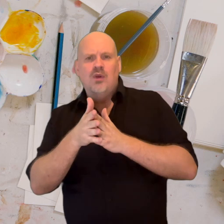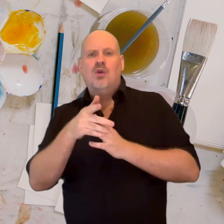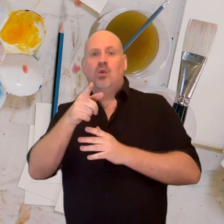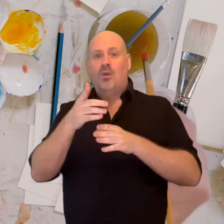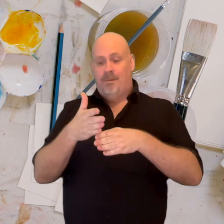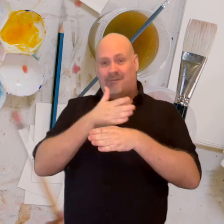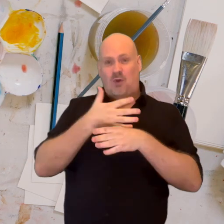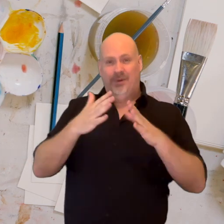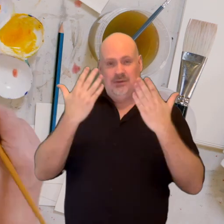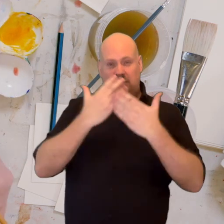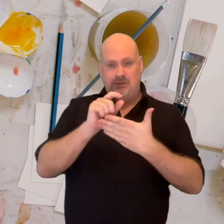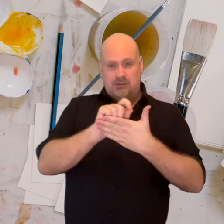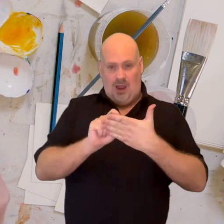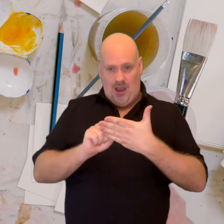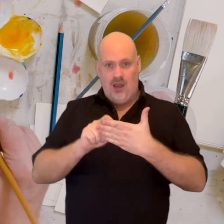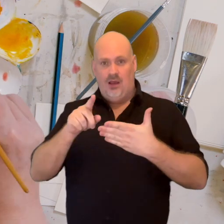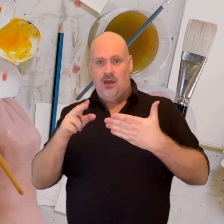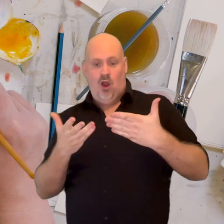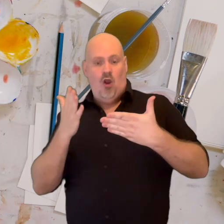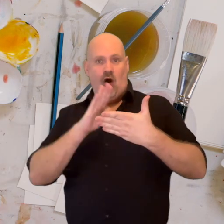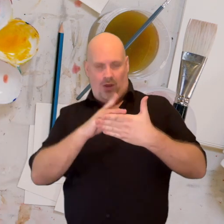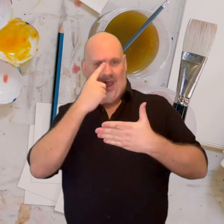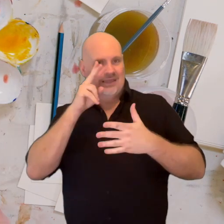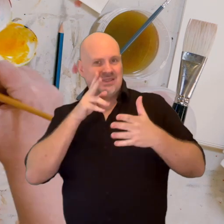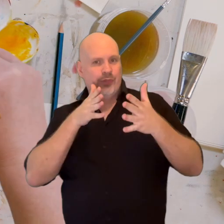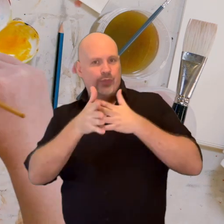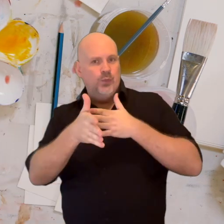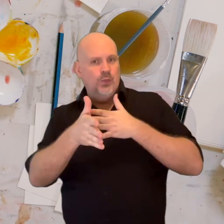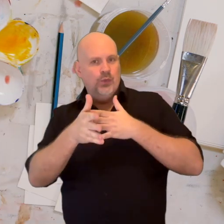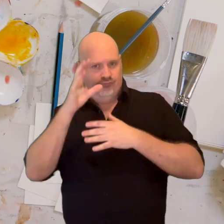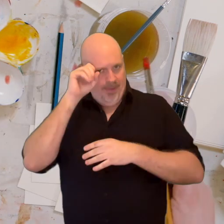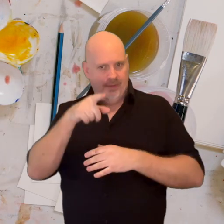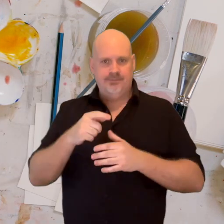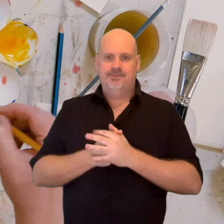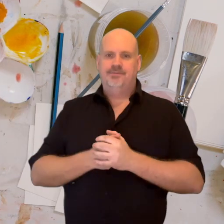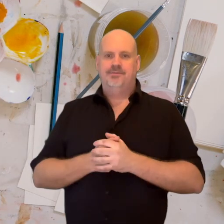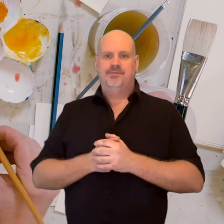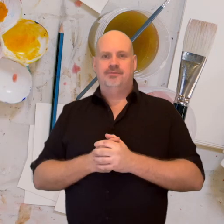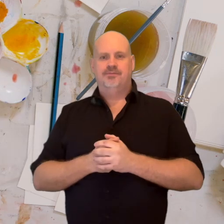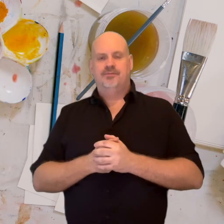you end up seeing those through the paint.